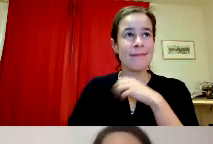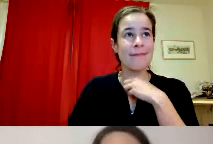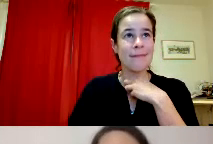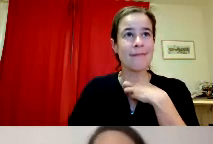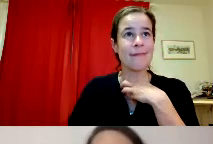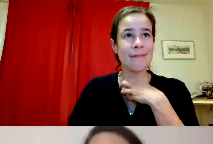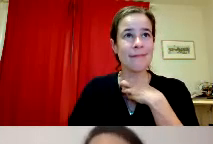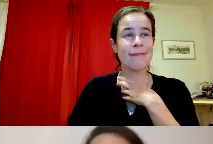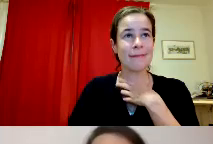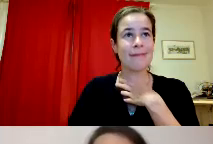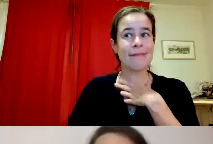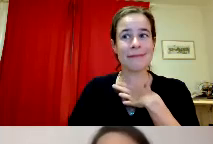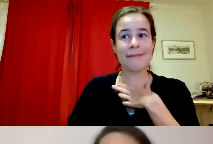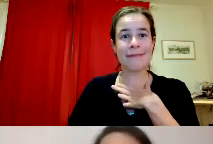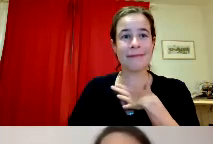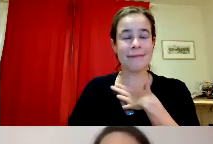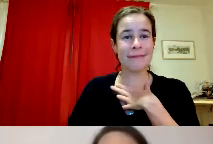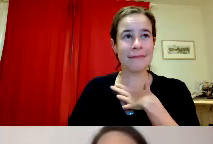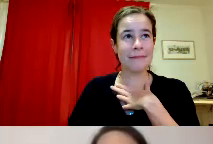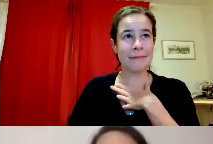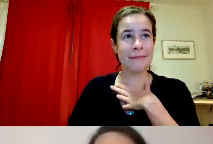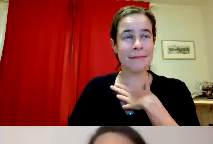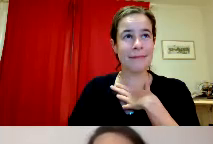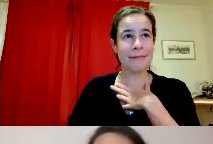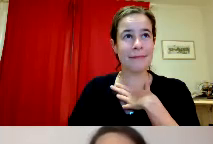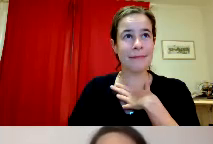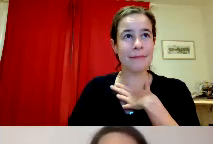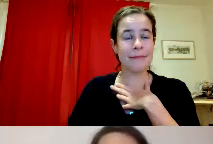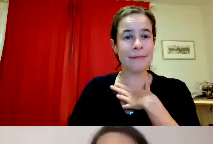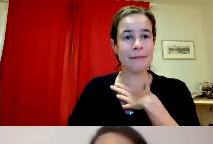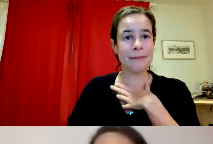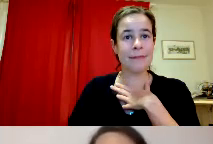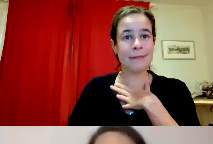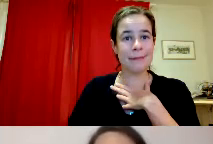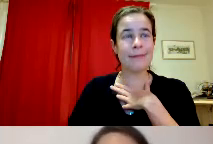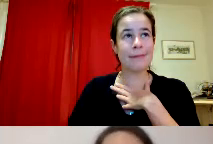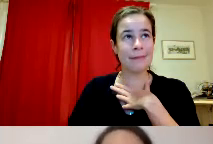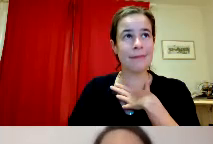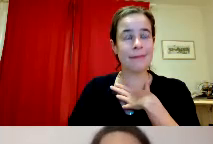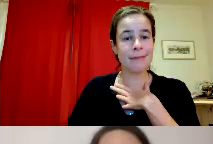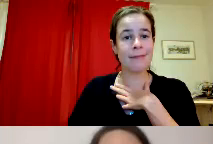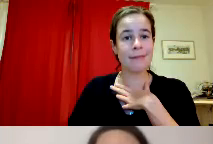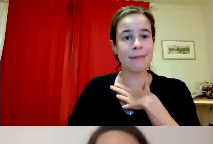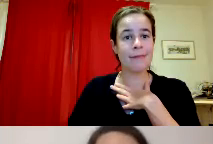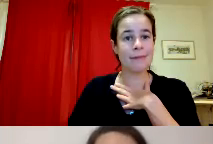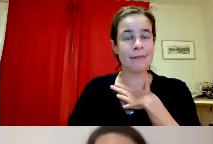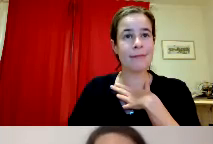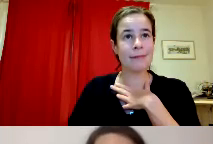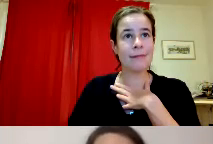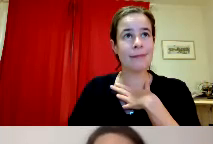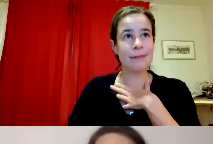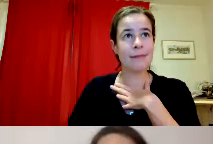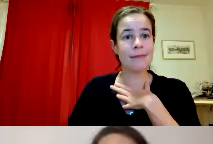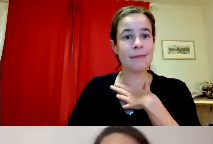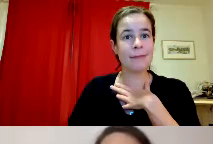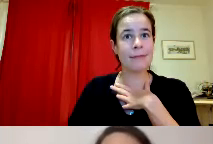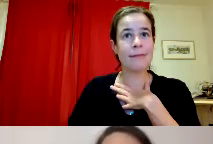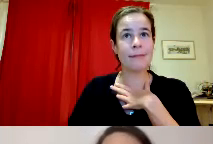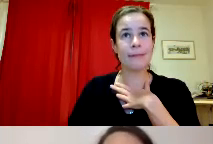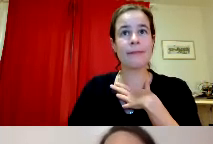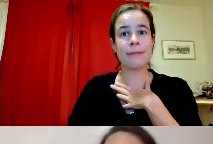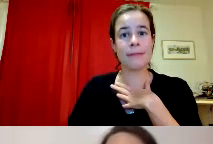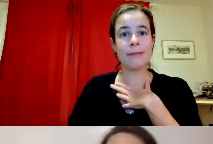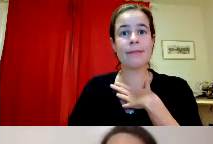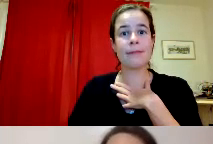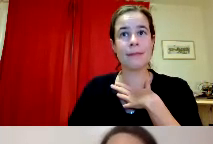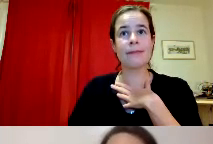of their baby or of themselves. There were also a lot of comments just about general stress and anxiety around the pandemic,